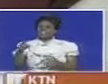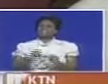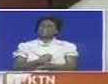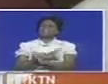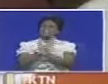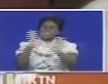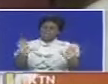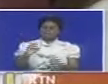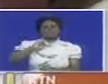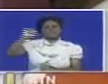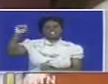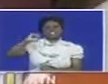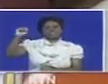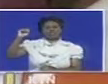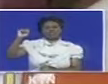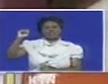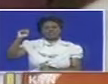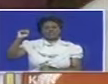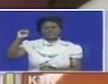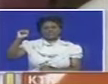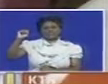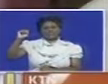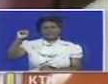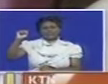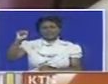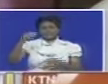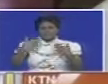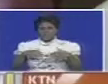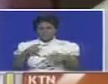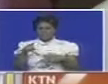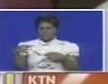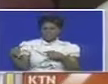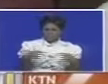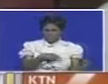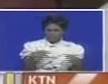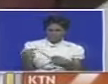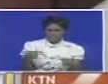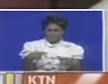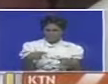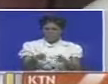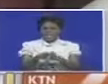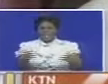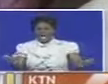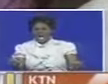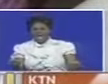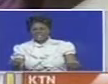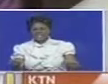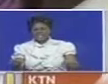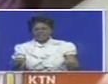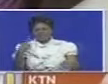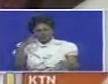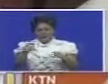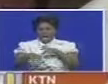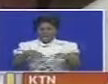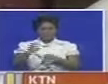clearly political. It's clearly, there's no two way about it, because people are not fighting over the grazing land or grazing right, or